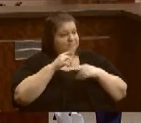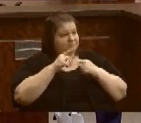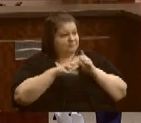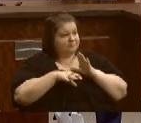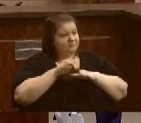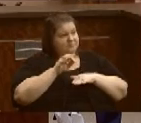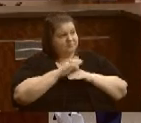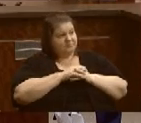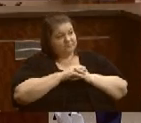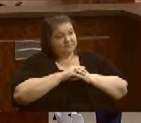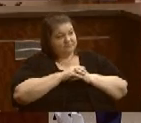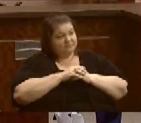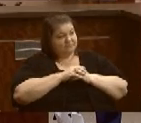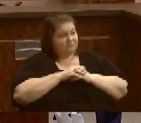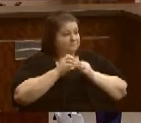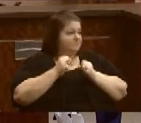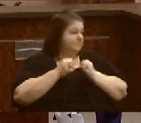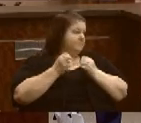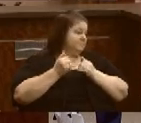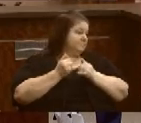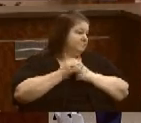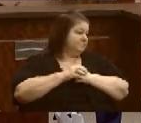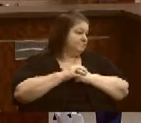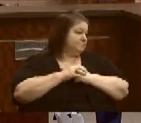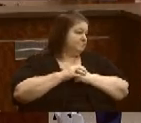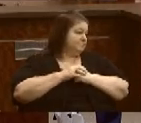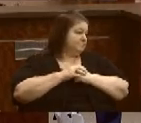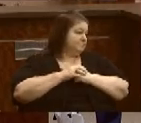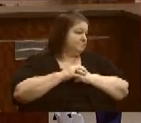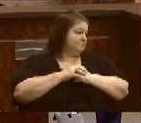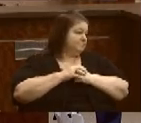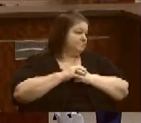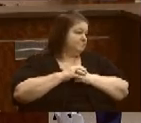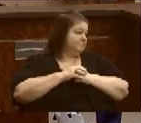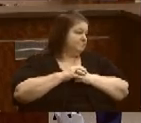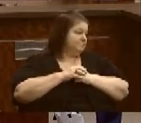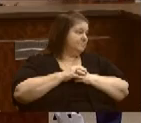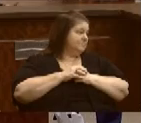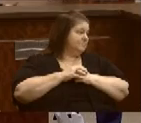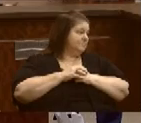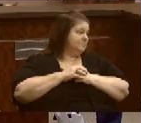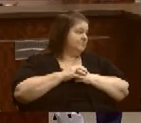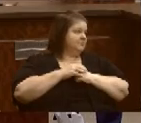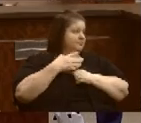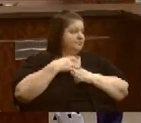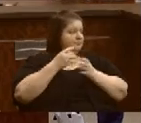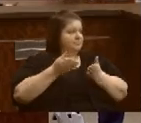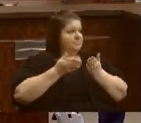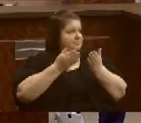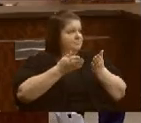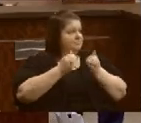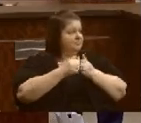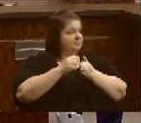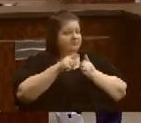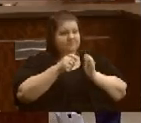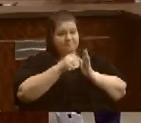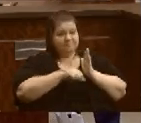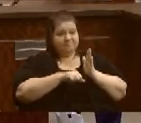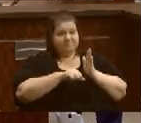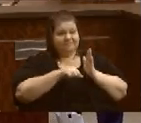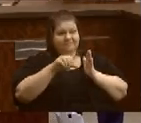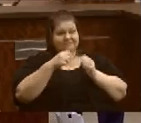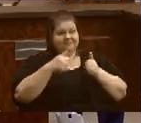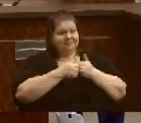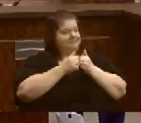them. So at this time, I'd like to present you with this little operation game.